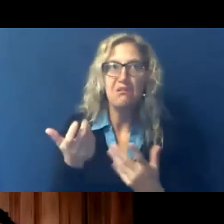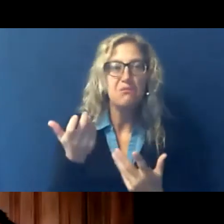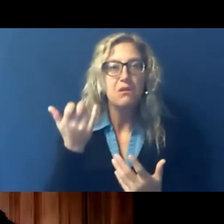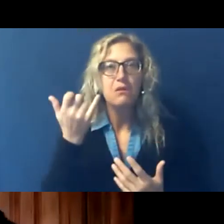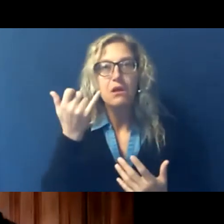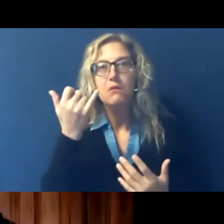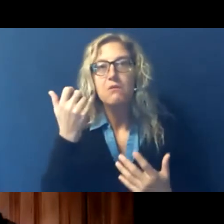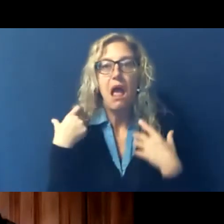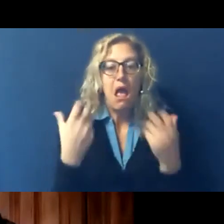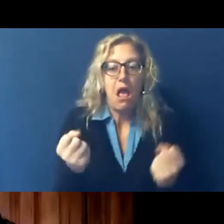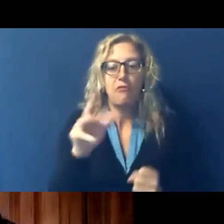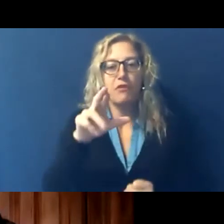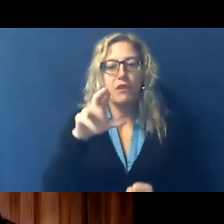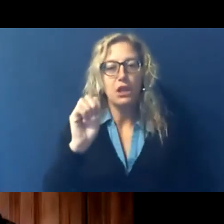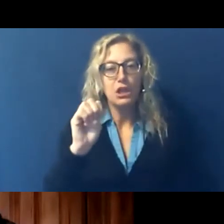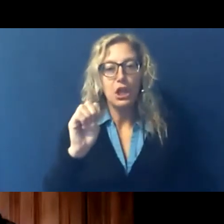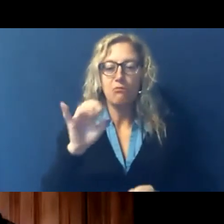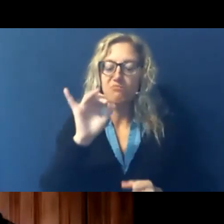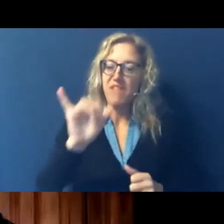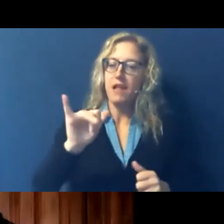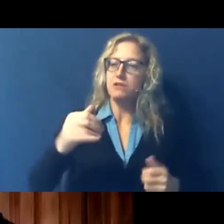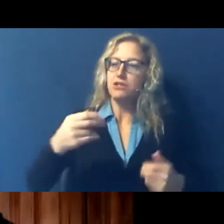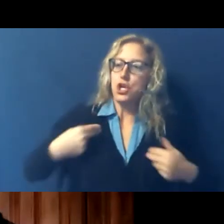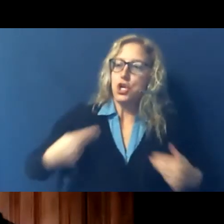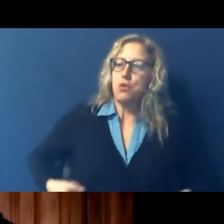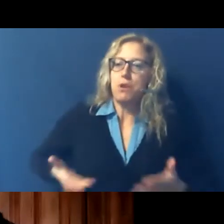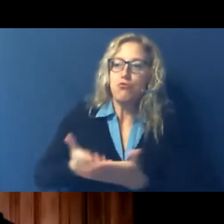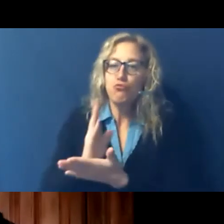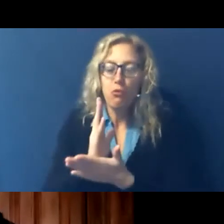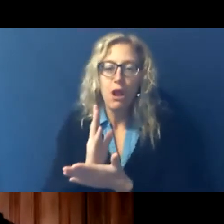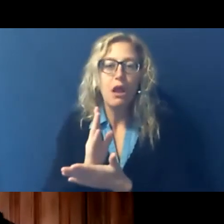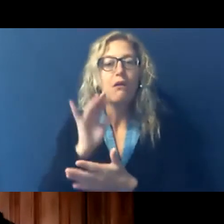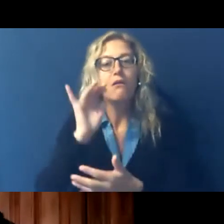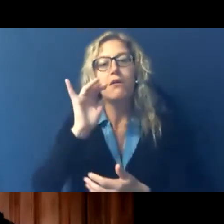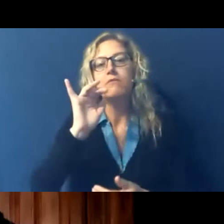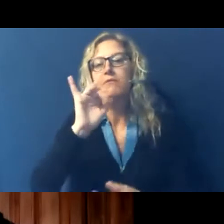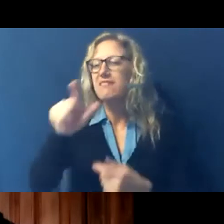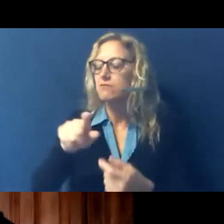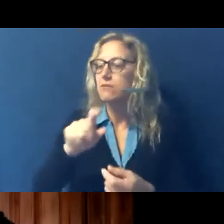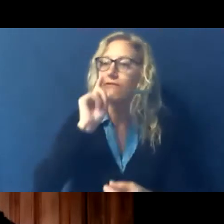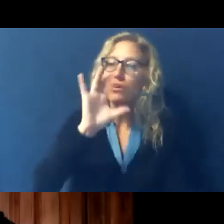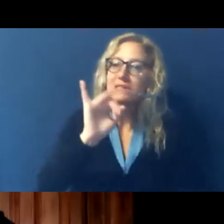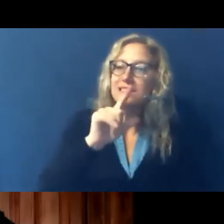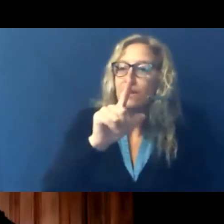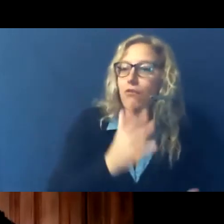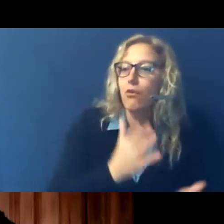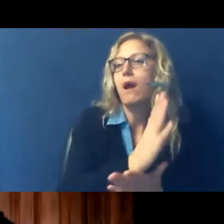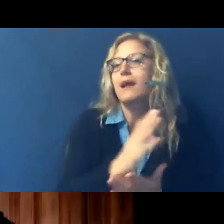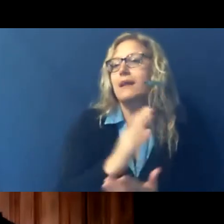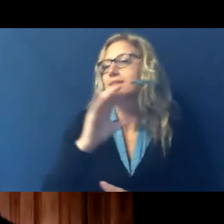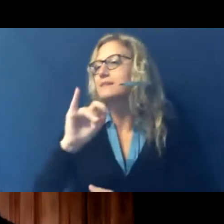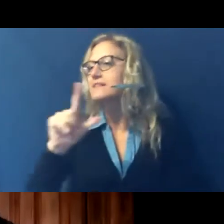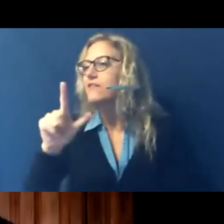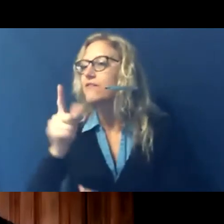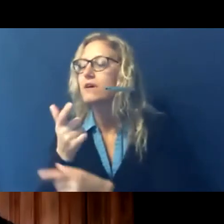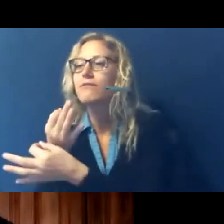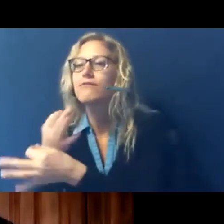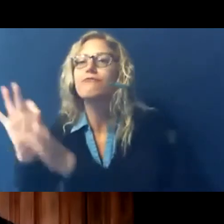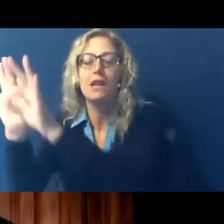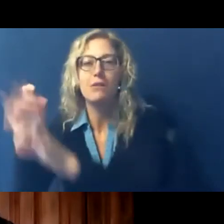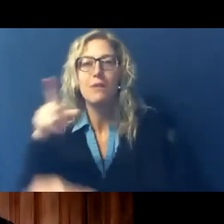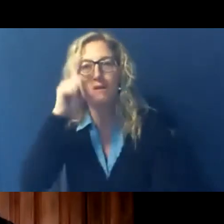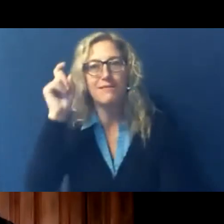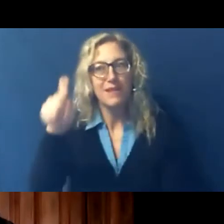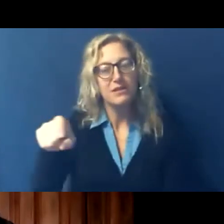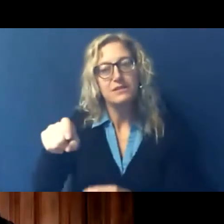that healthcare is a human right and is centrally about civil rights and civil liberties because it is the antecedent